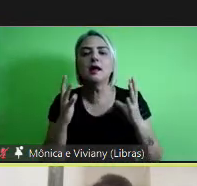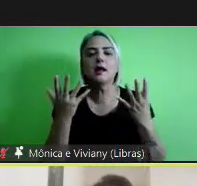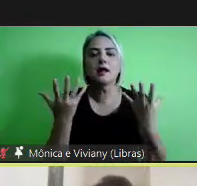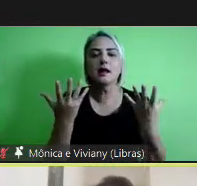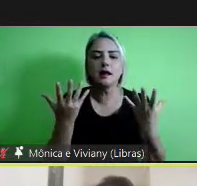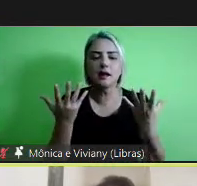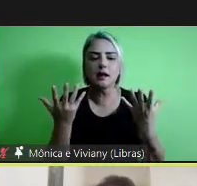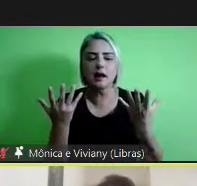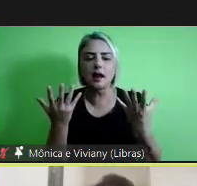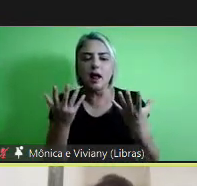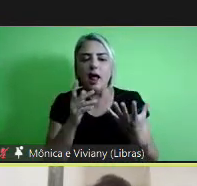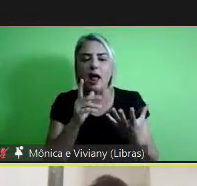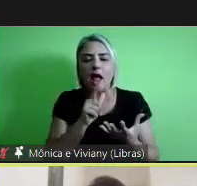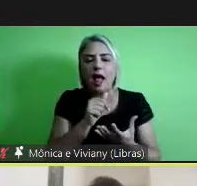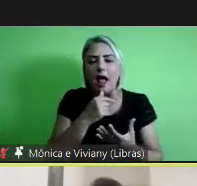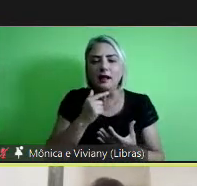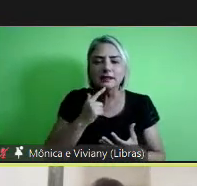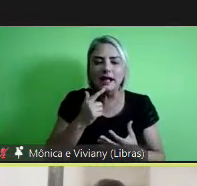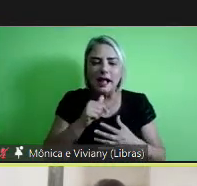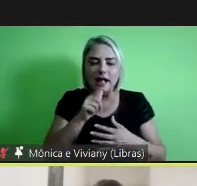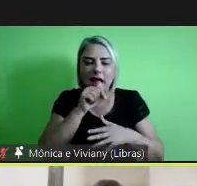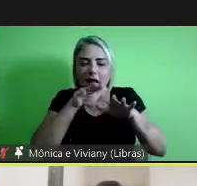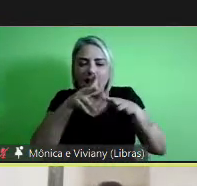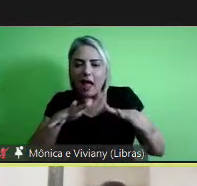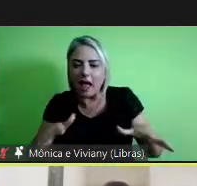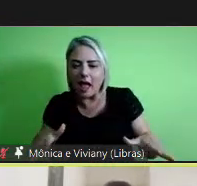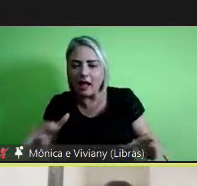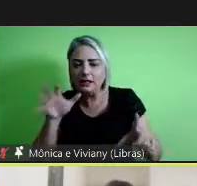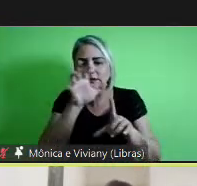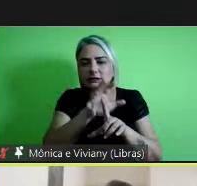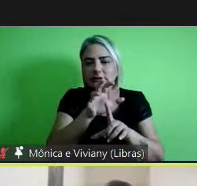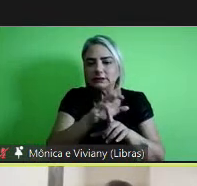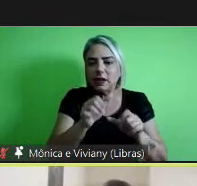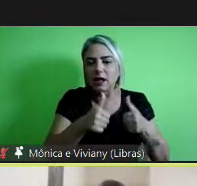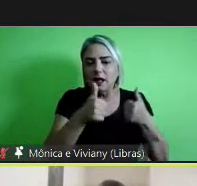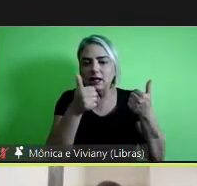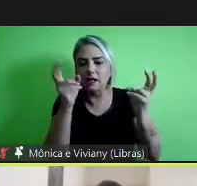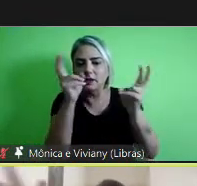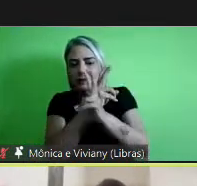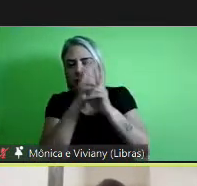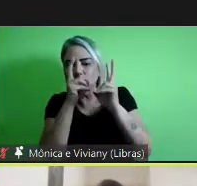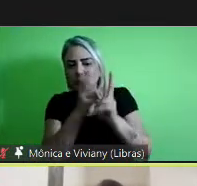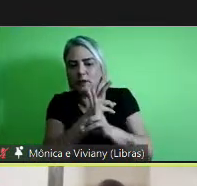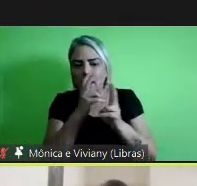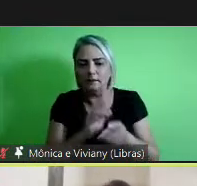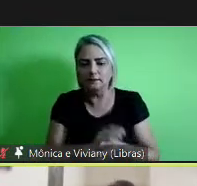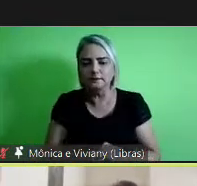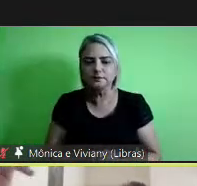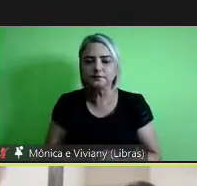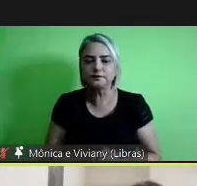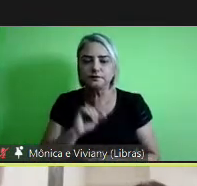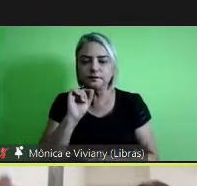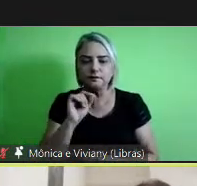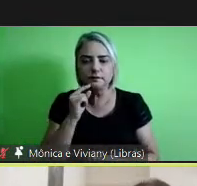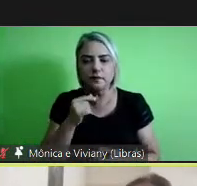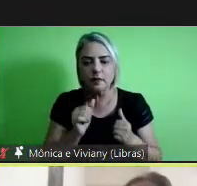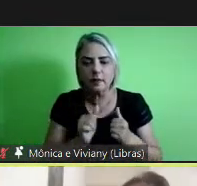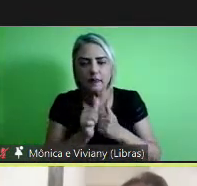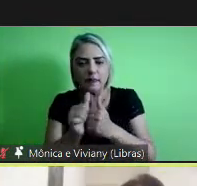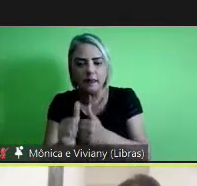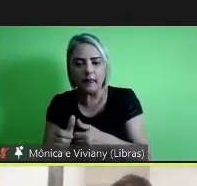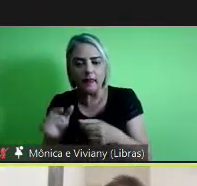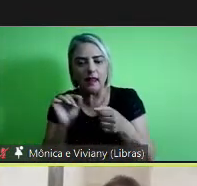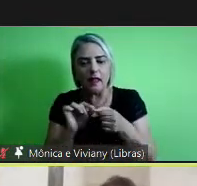gases are emitted, and it's impacting the quality of the air and the acidification of the